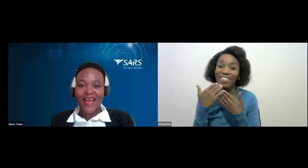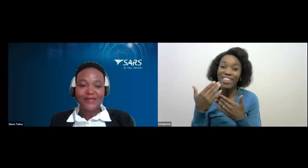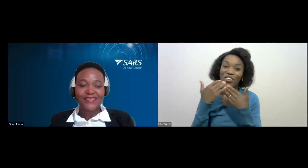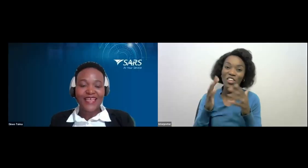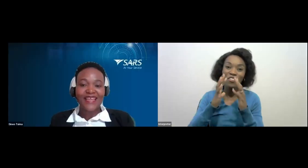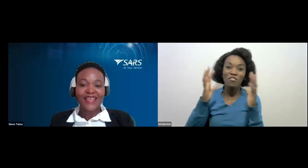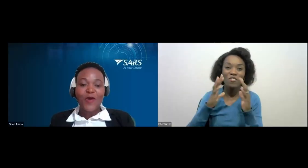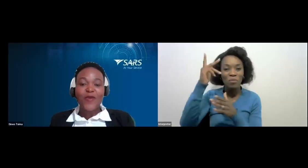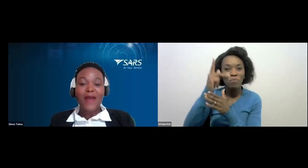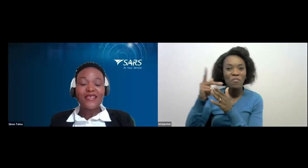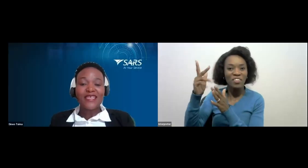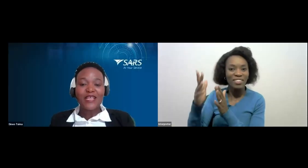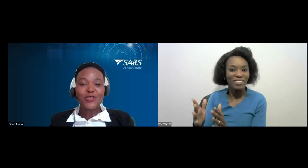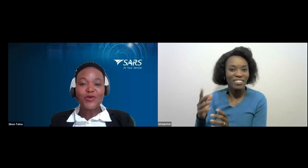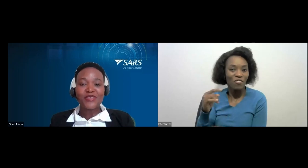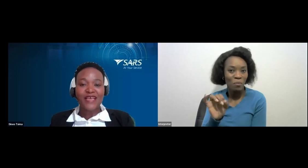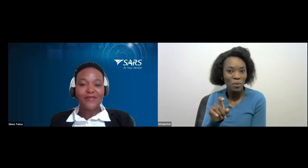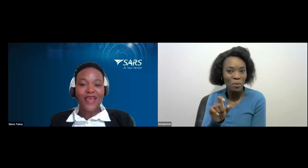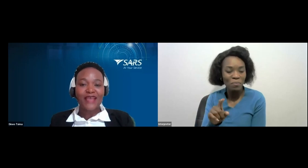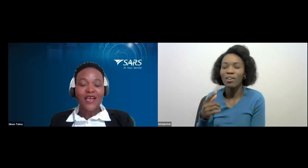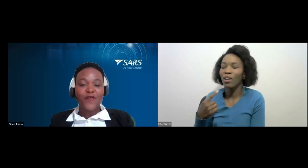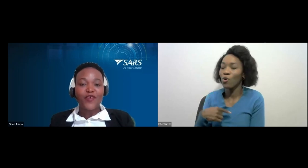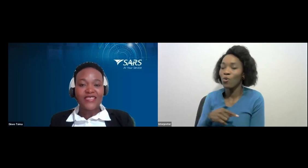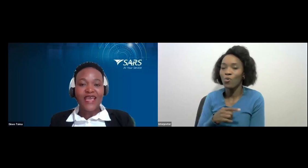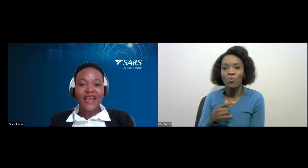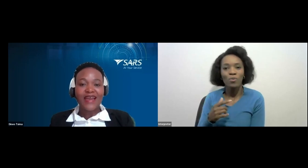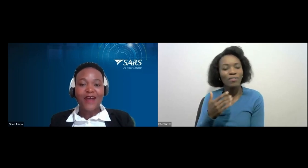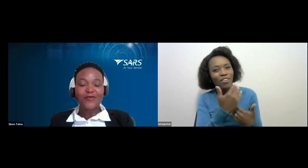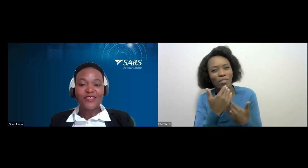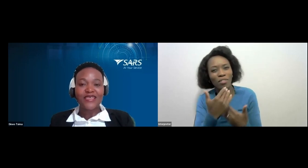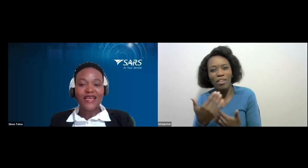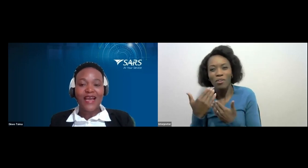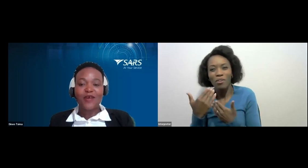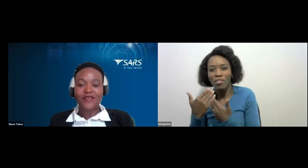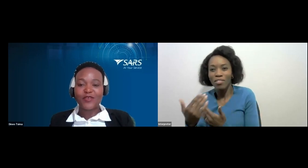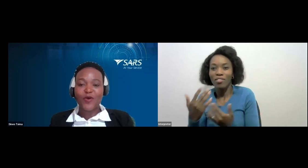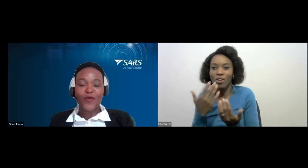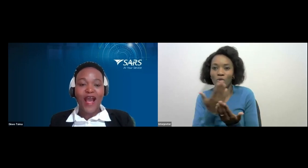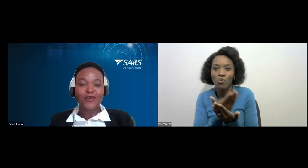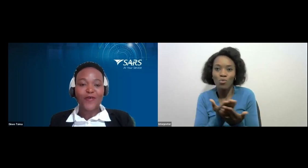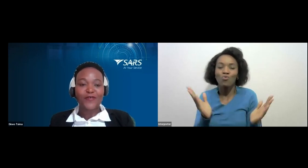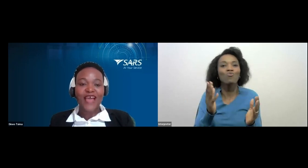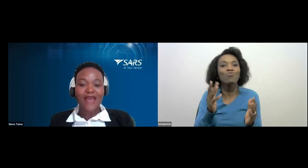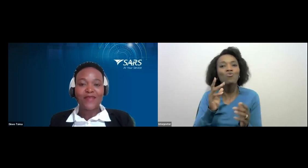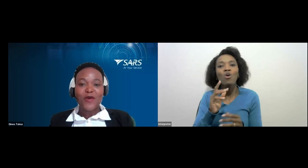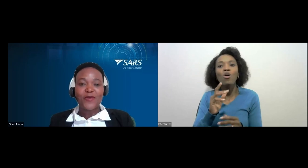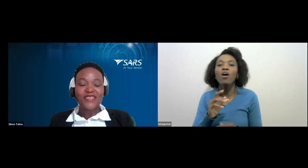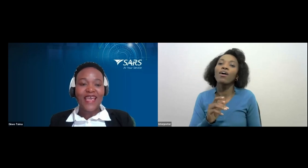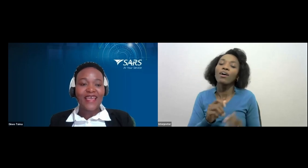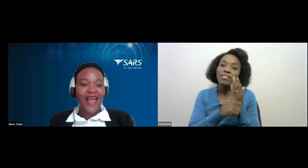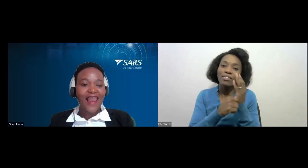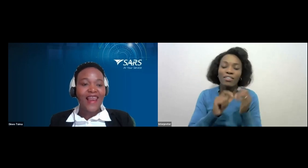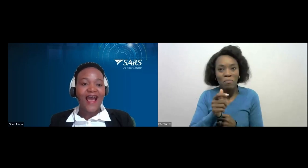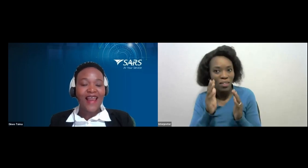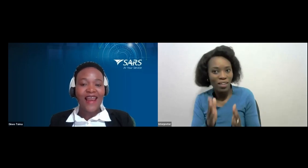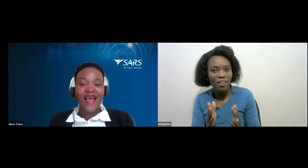We really appreciate that. We appreciate you, taxpayers, for staying around, for sticking around, even though we are out of time. We're